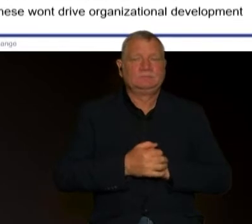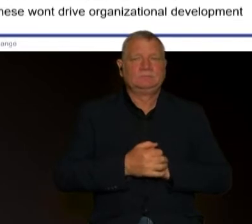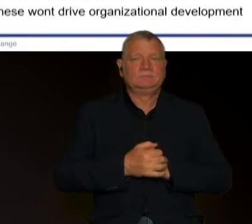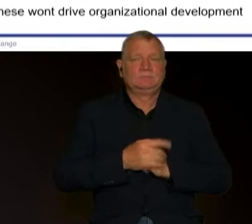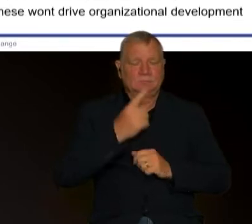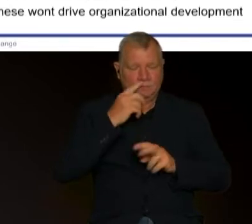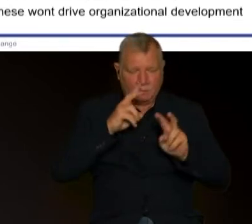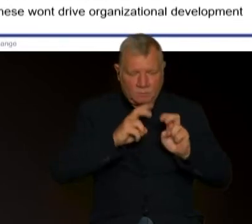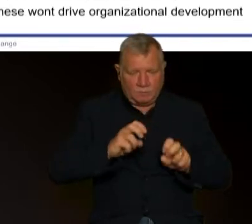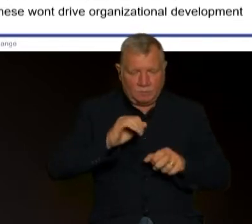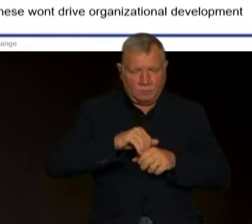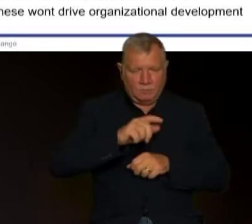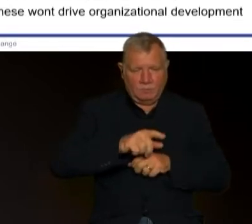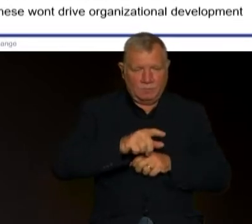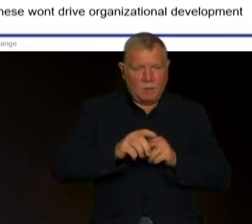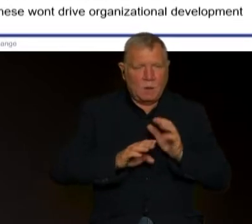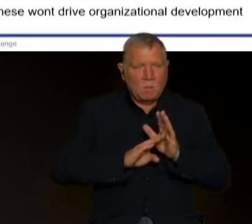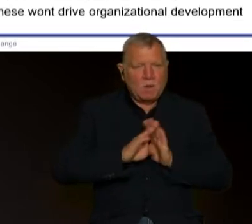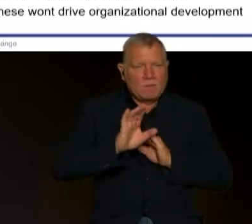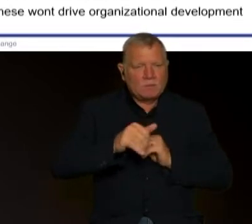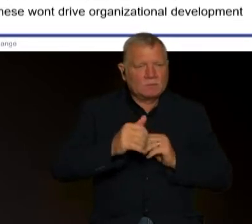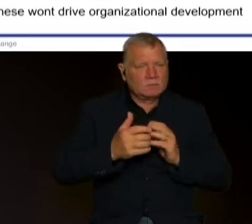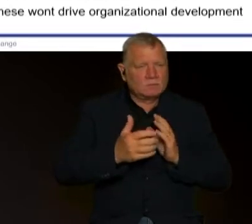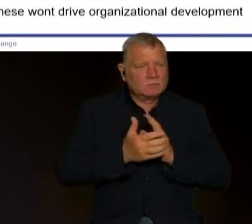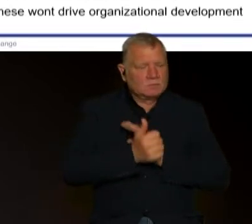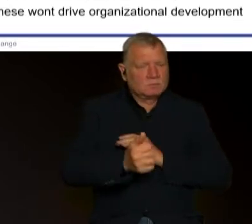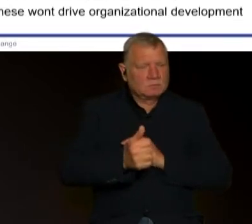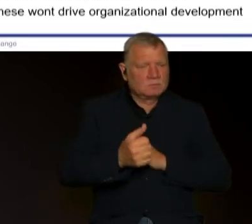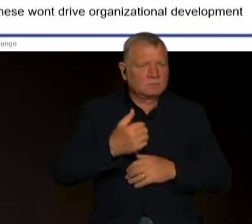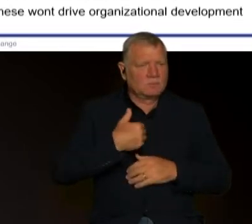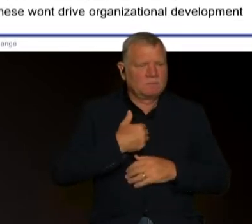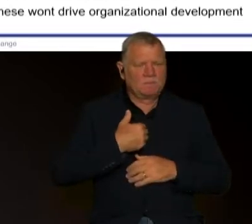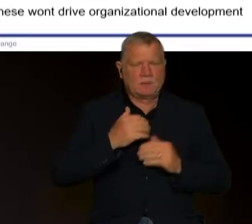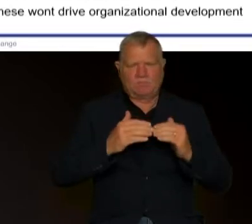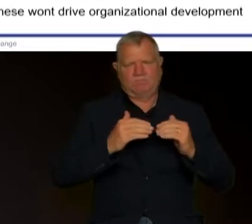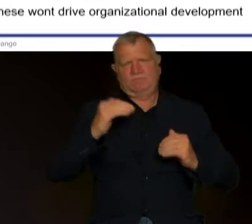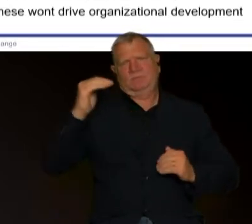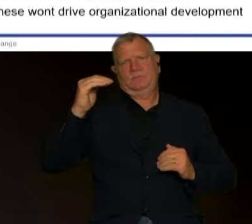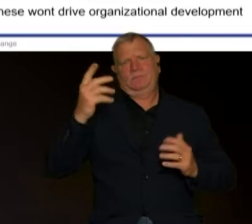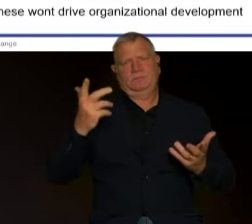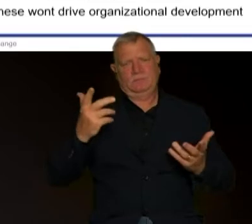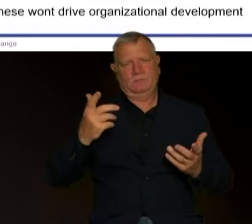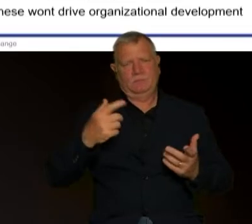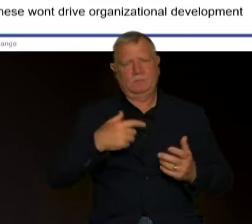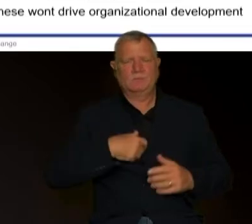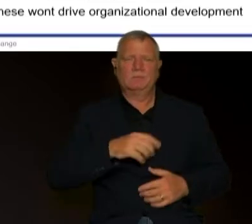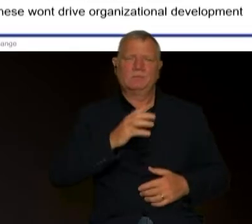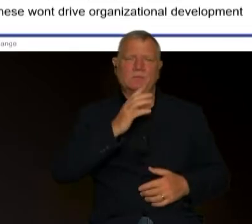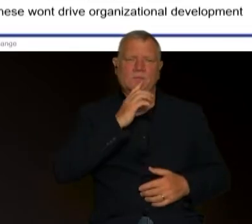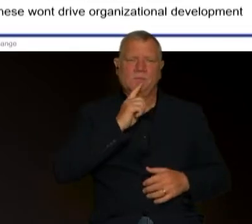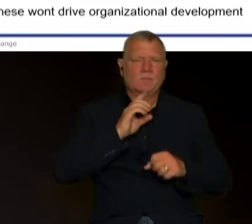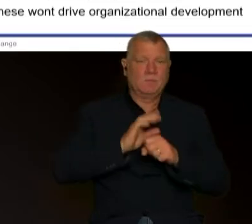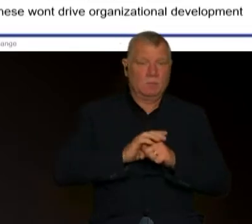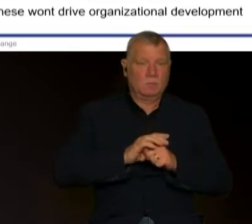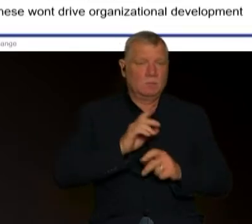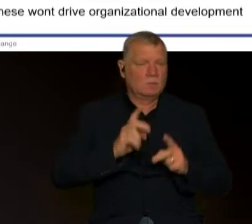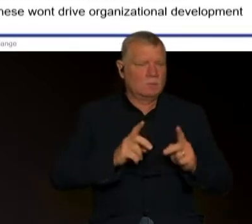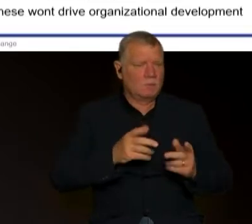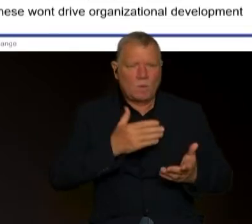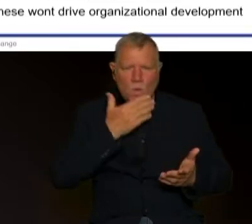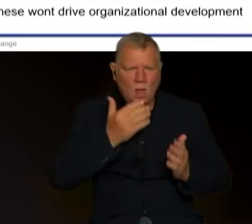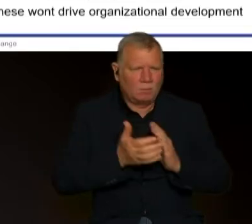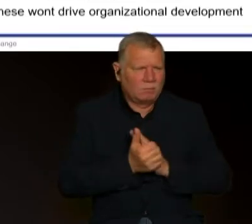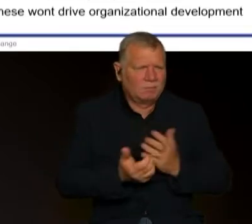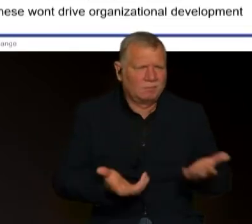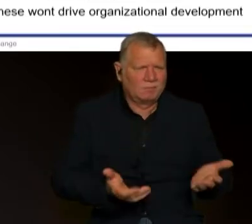have helped us to update these so that when we evaluated skills, there was a big gap. So we're going to talk about